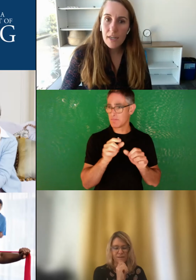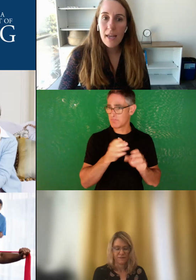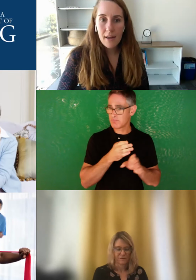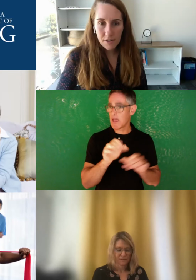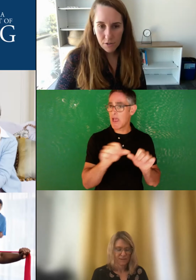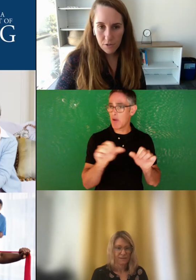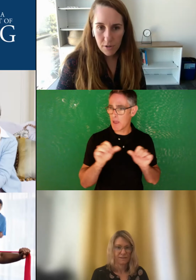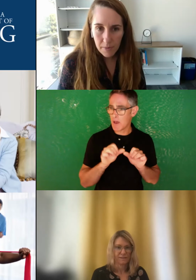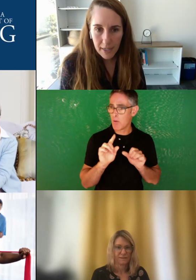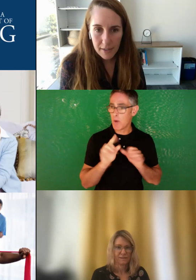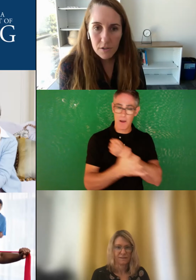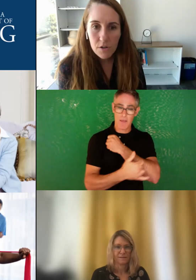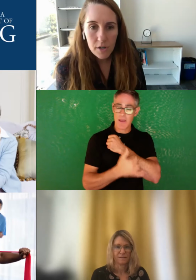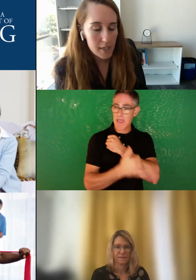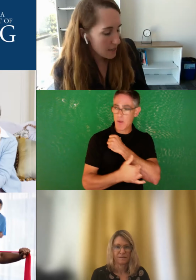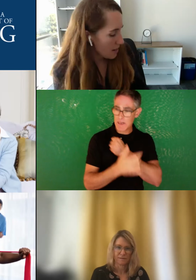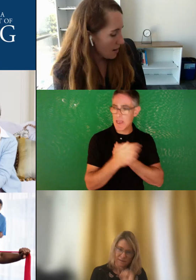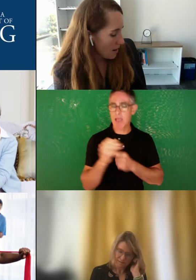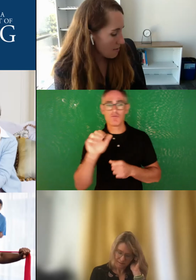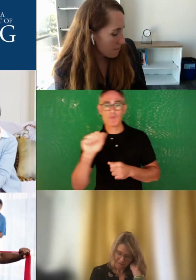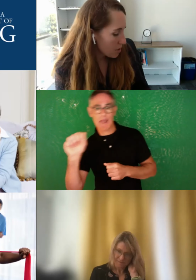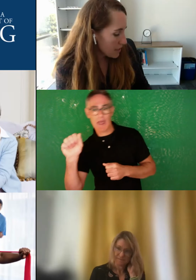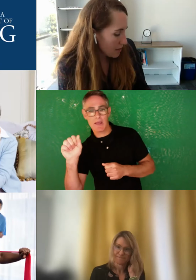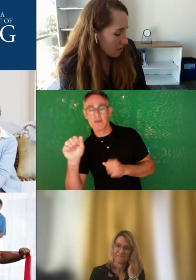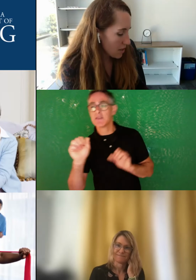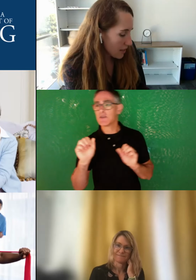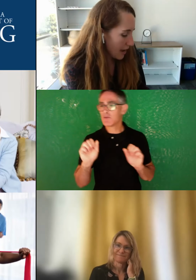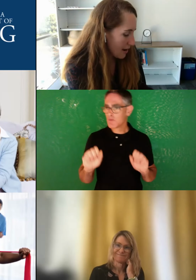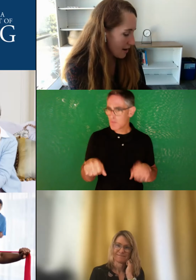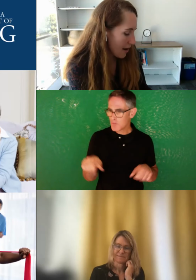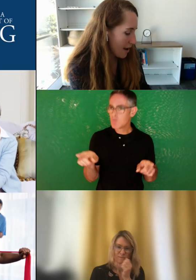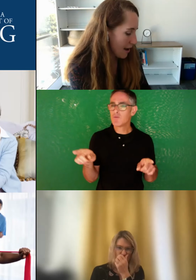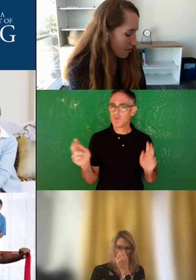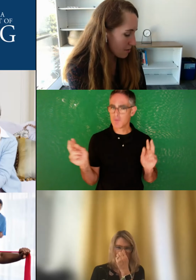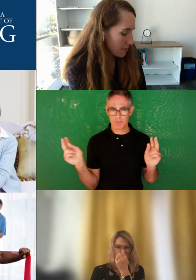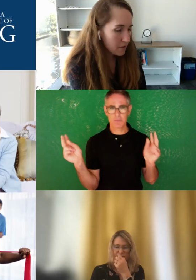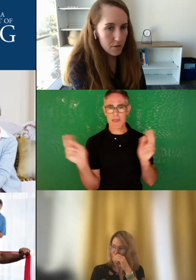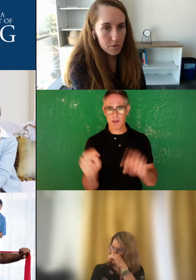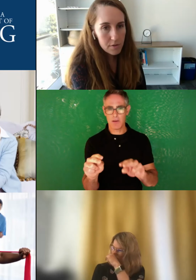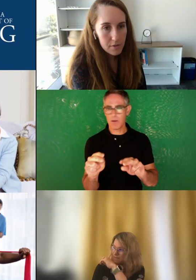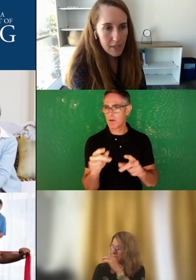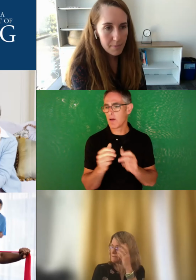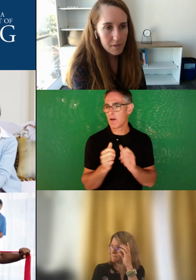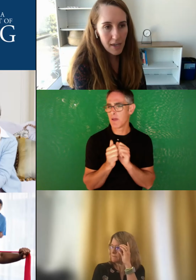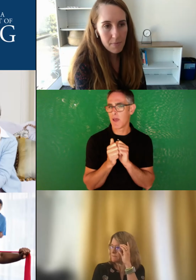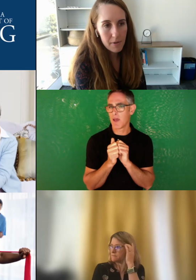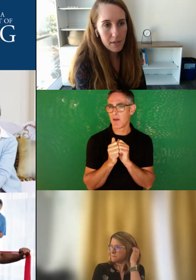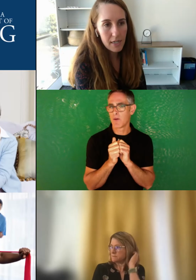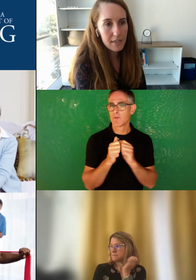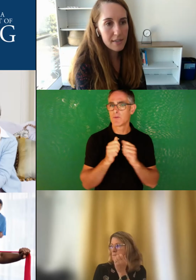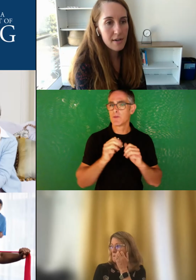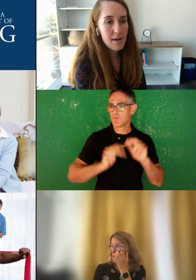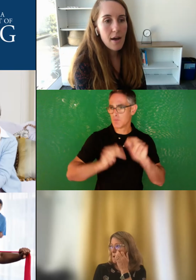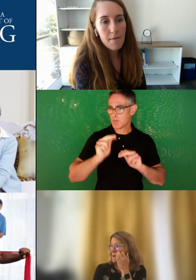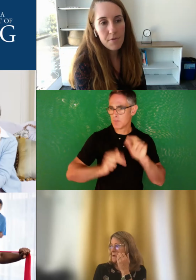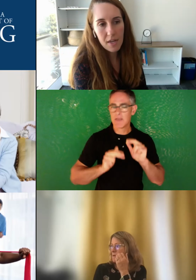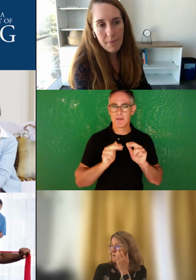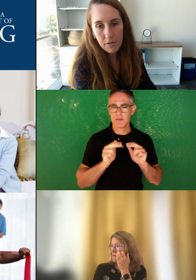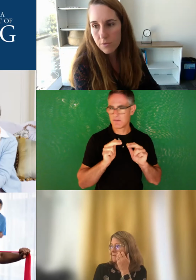entities and AAAs could take a look at how to build those types of capabilities